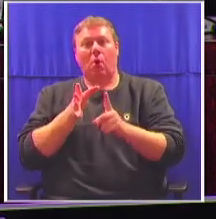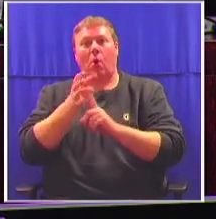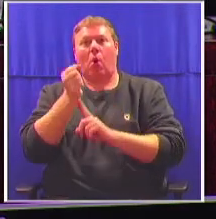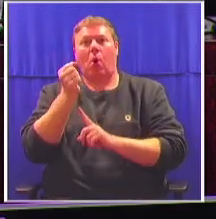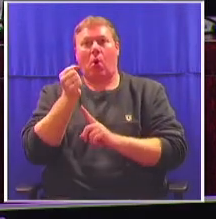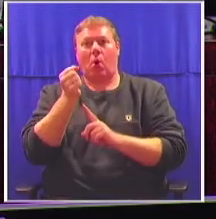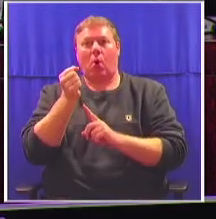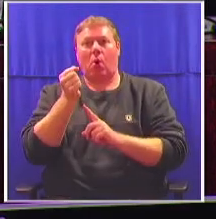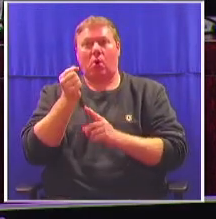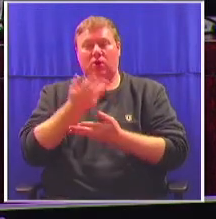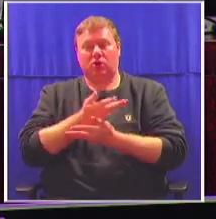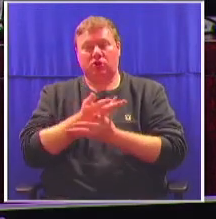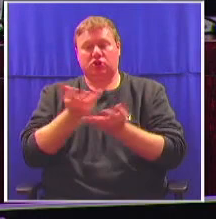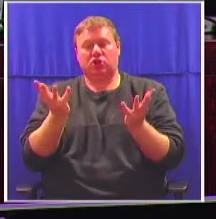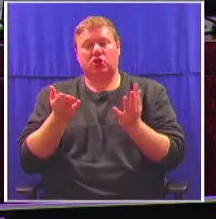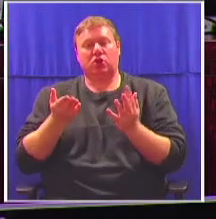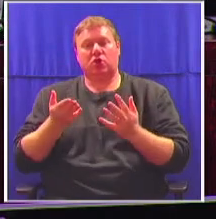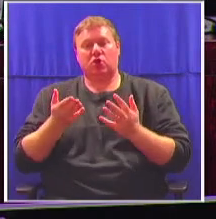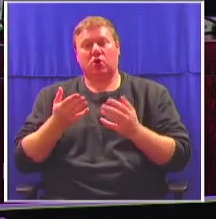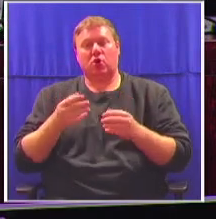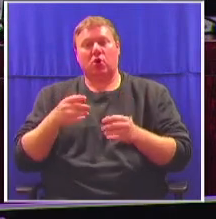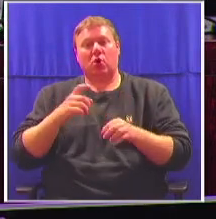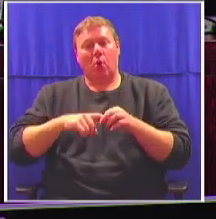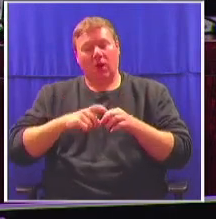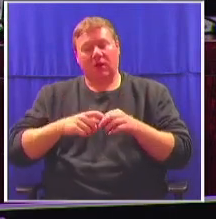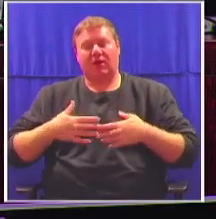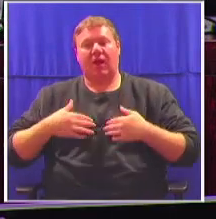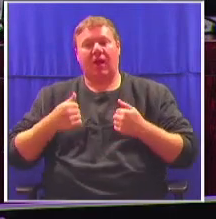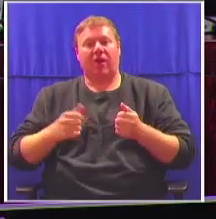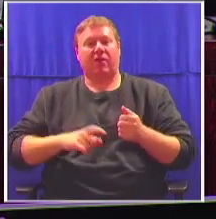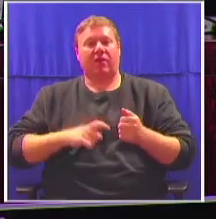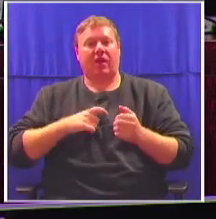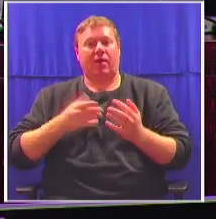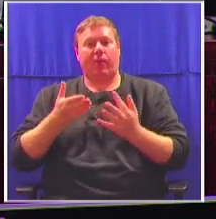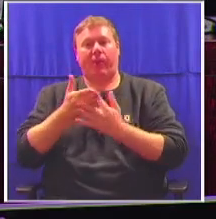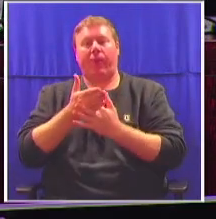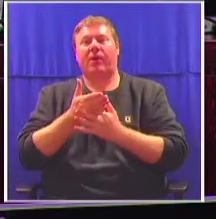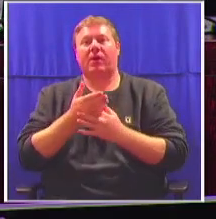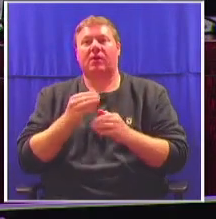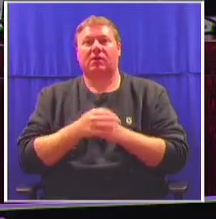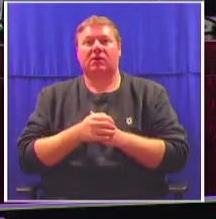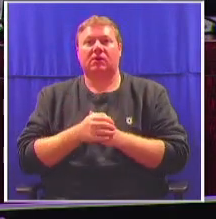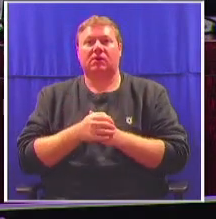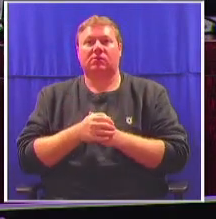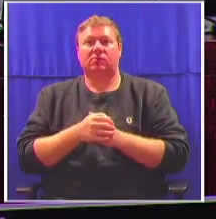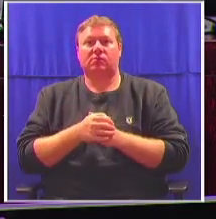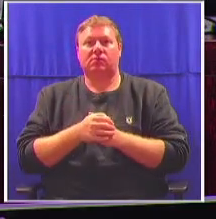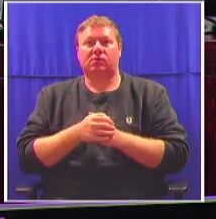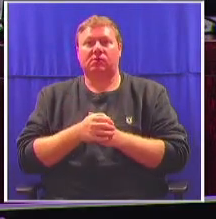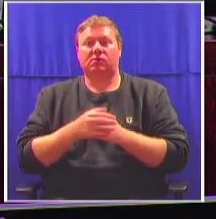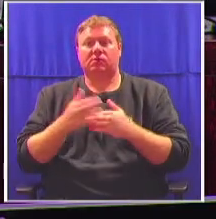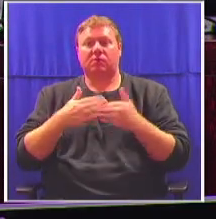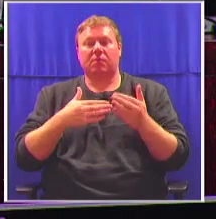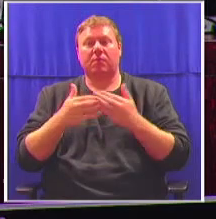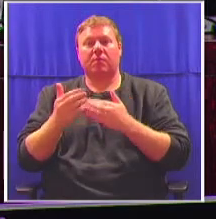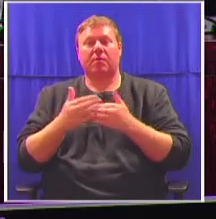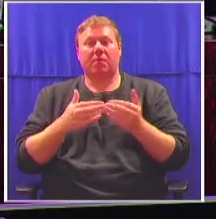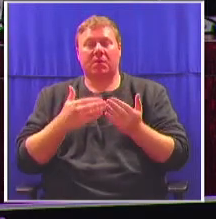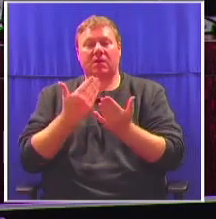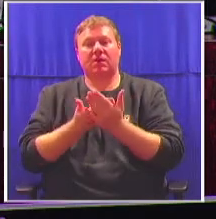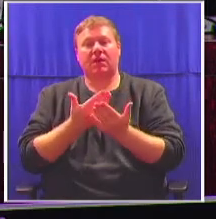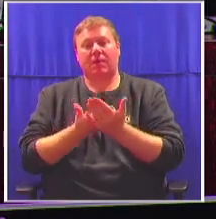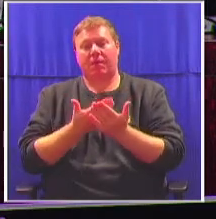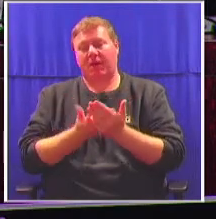of universal access to quality health care and builds on the significant